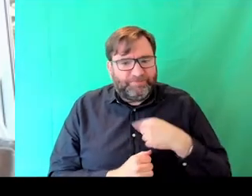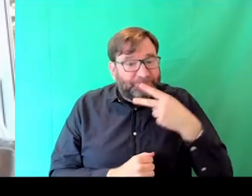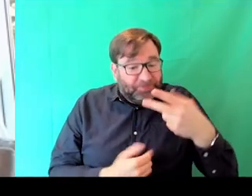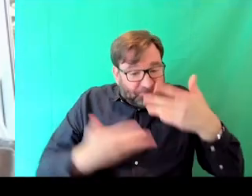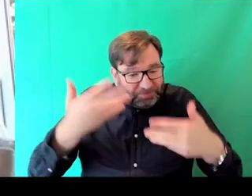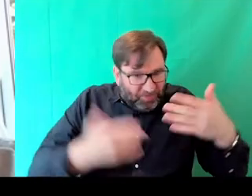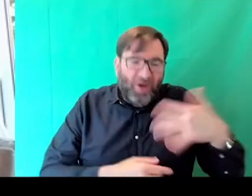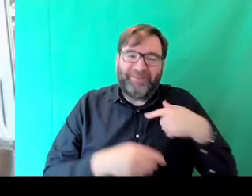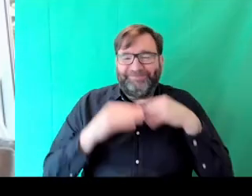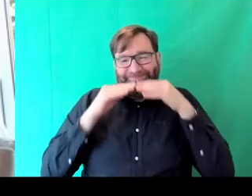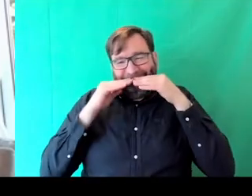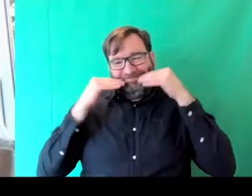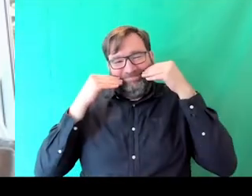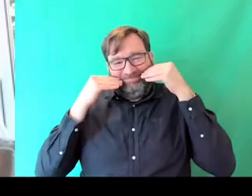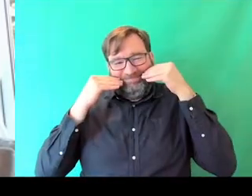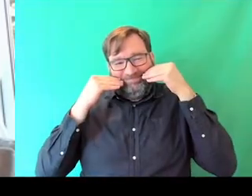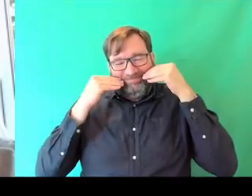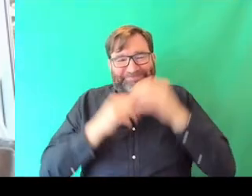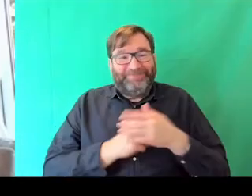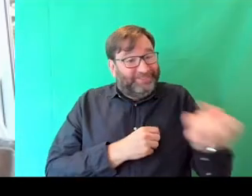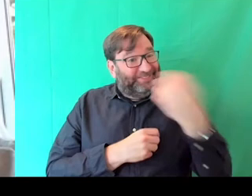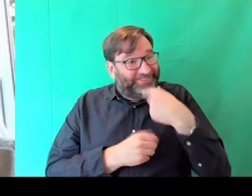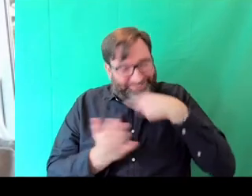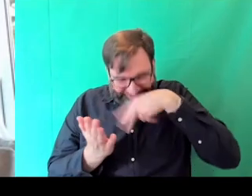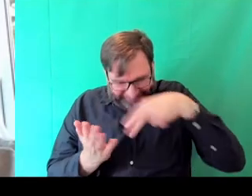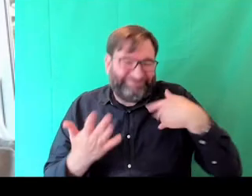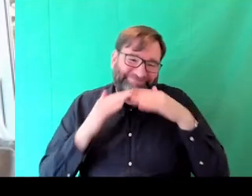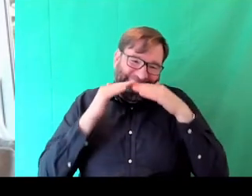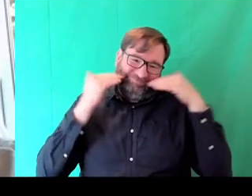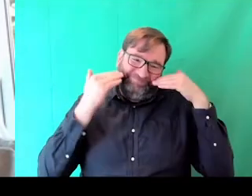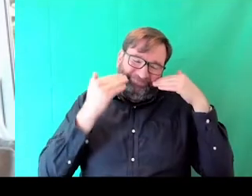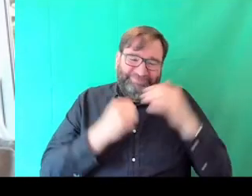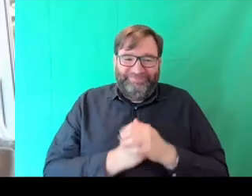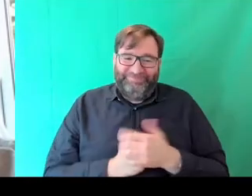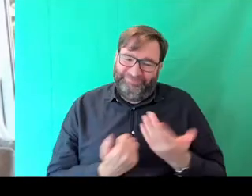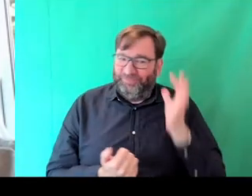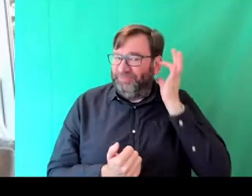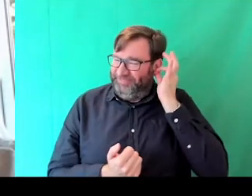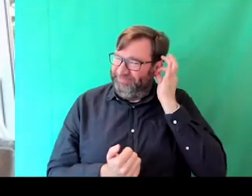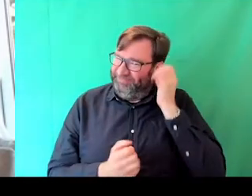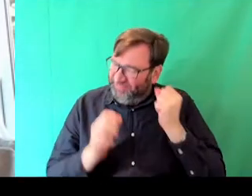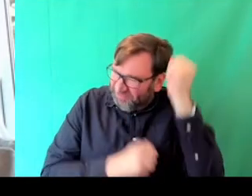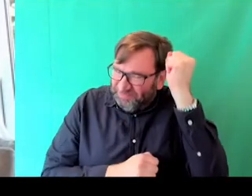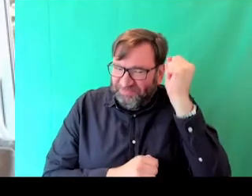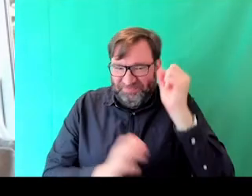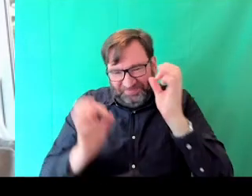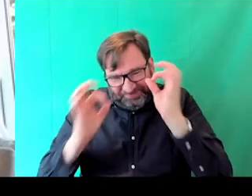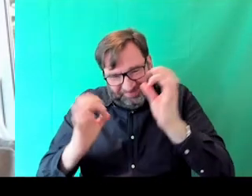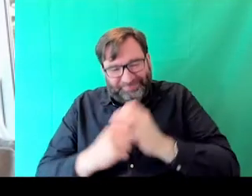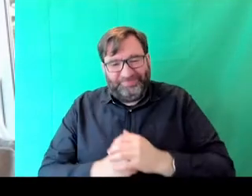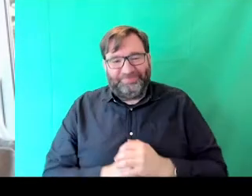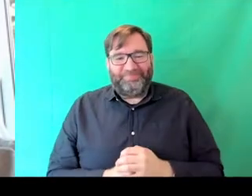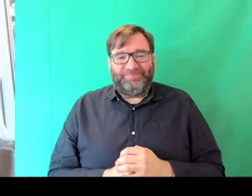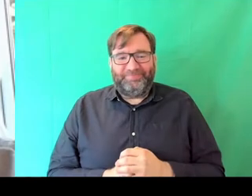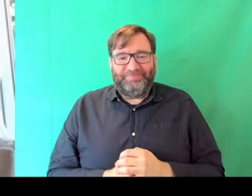born, identities are given to us and you fit into boxes. You're pink or you're blue. And I recently saw a